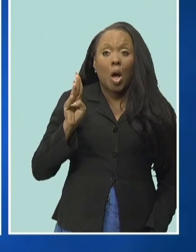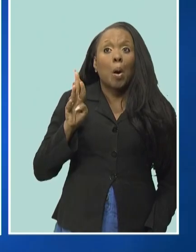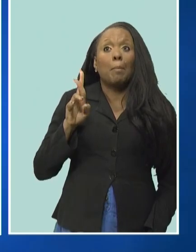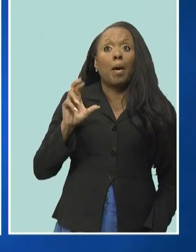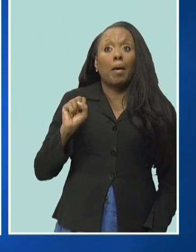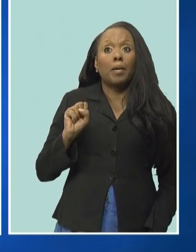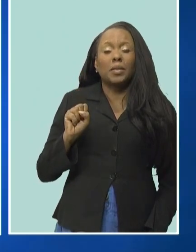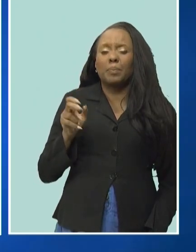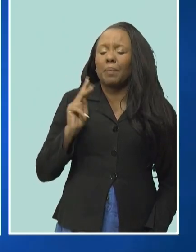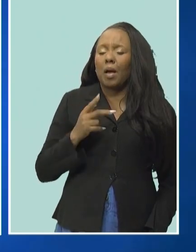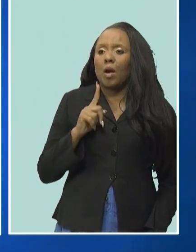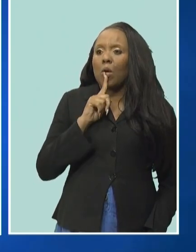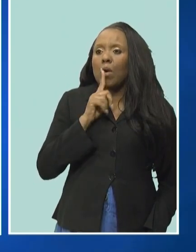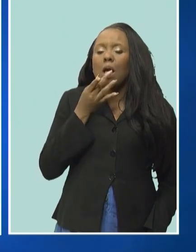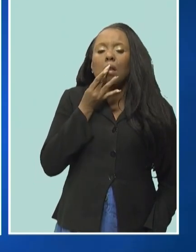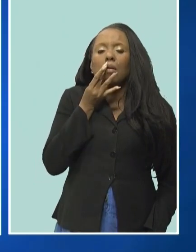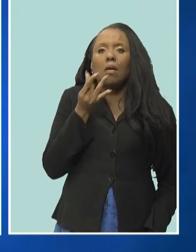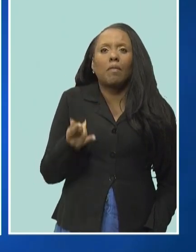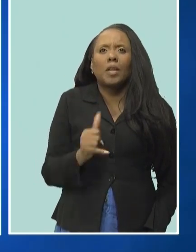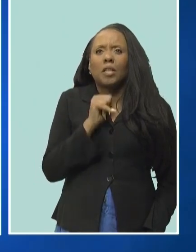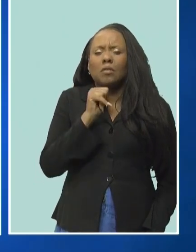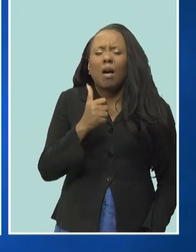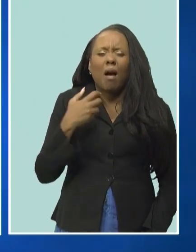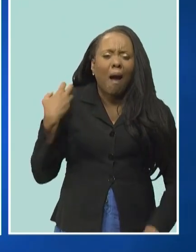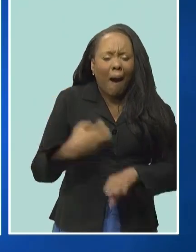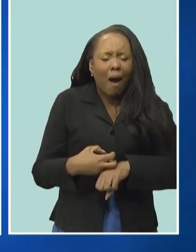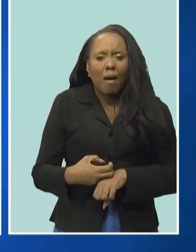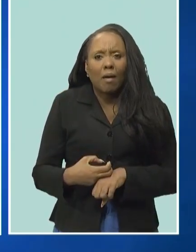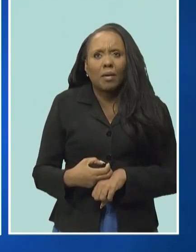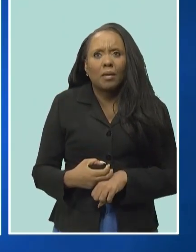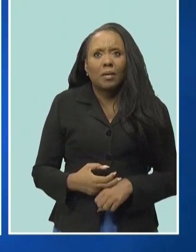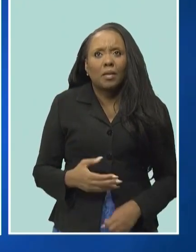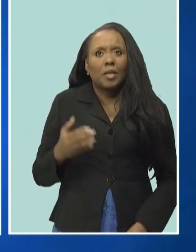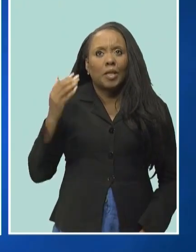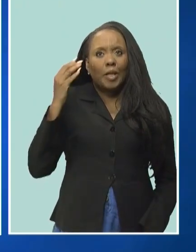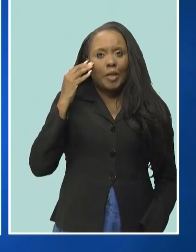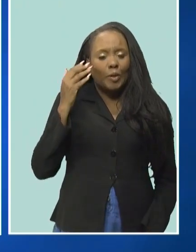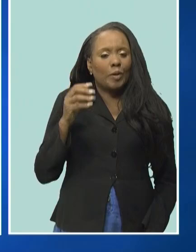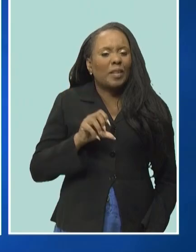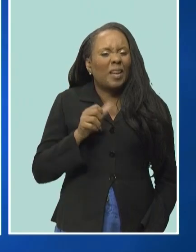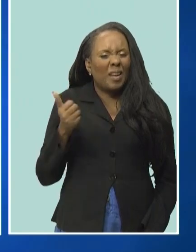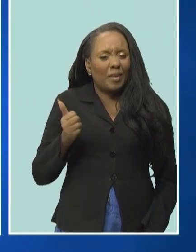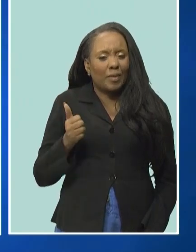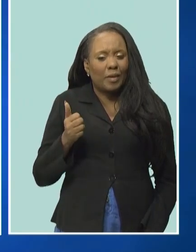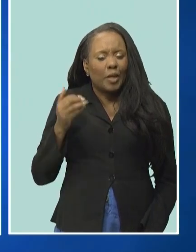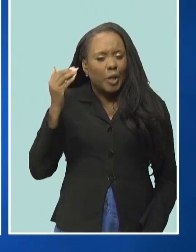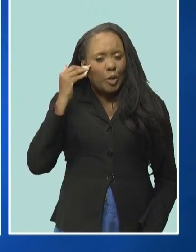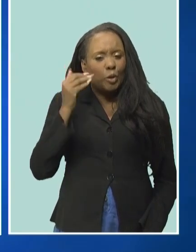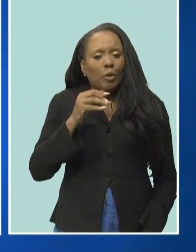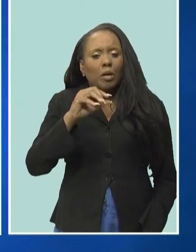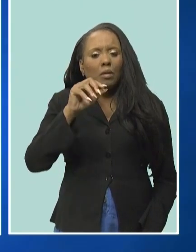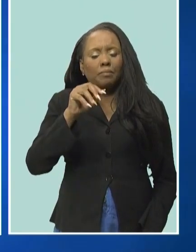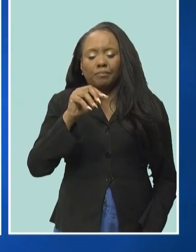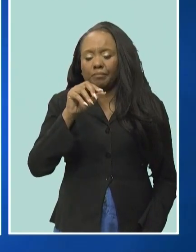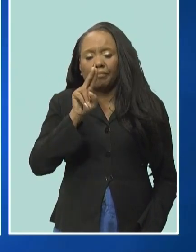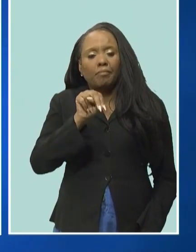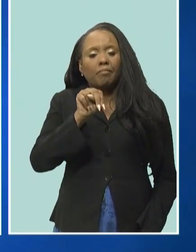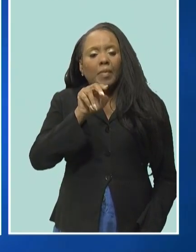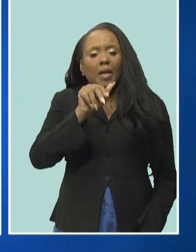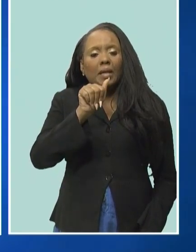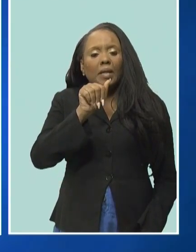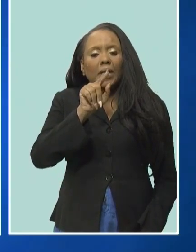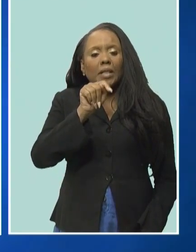granola bars, yeah. They're not too hard, you know, they got the nature value to be very crispy. Those are, mine are a little softer, and they don't have any